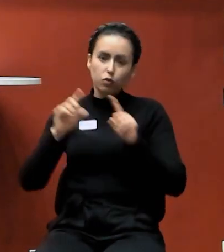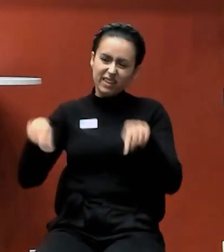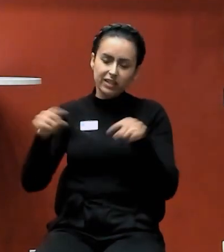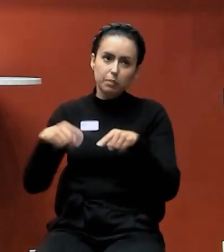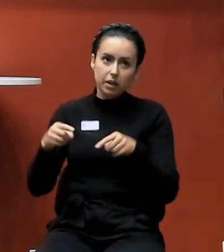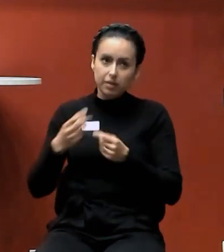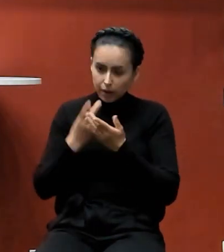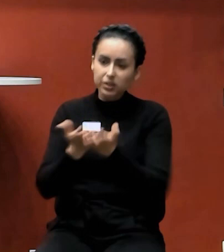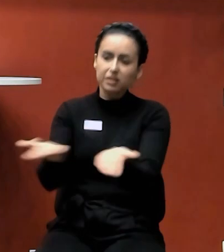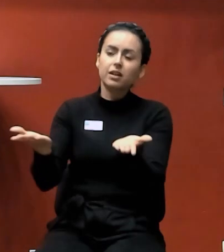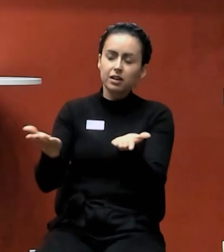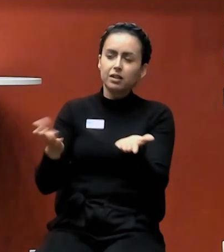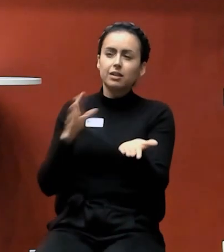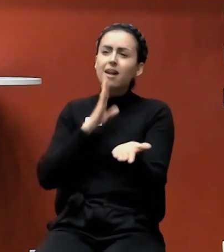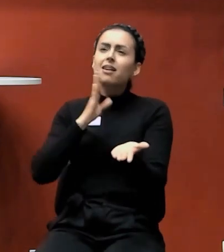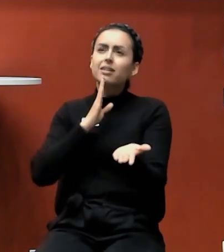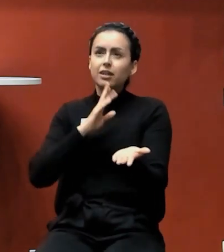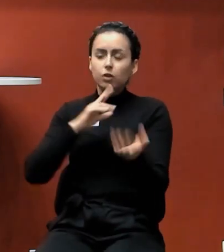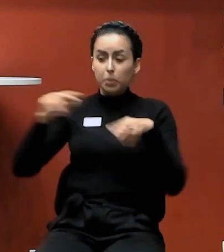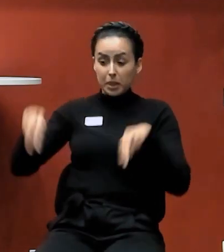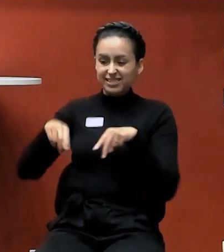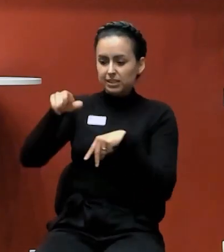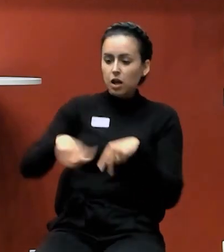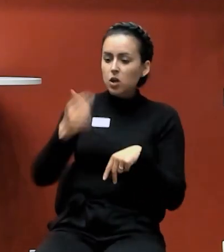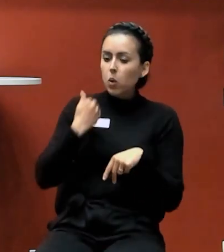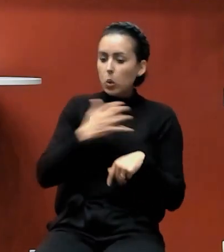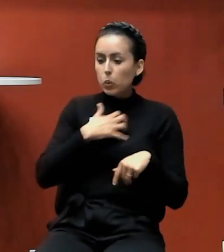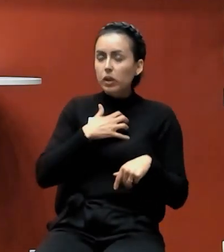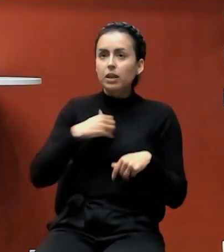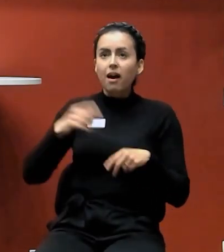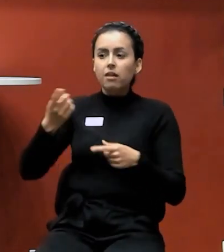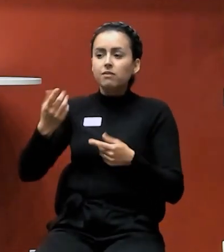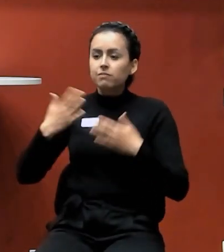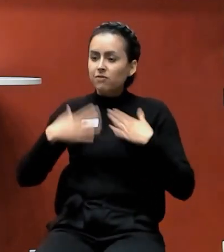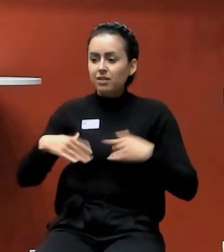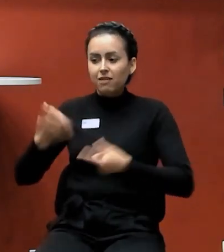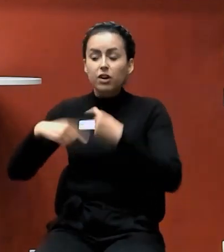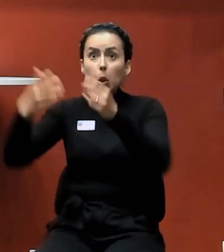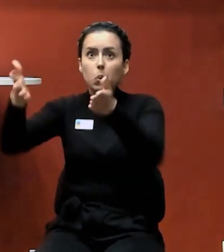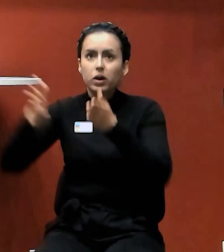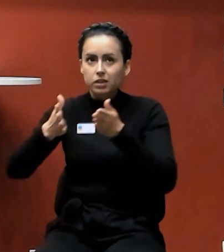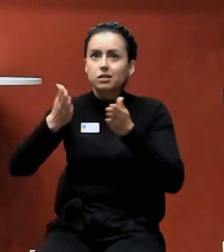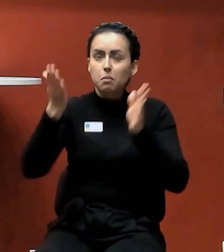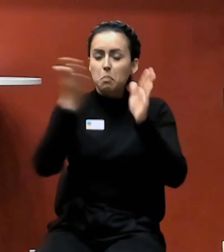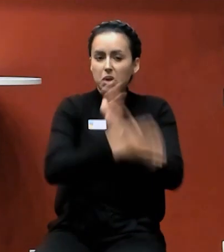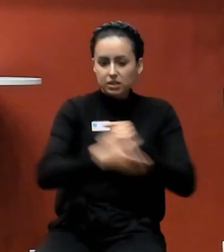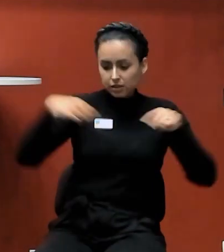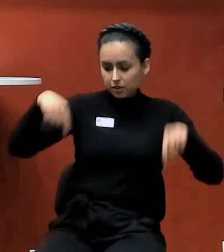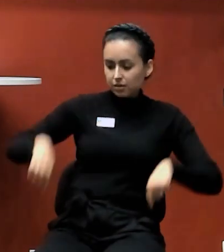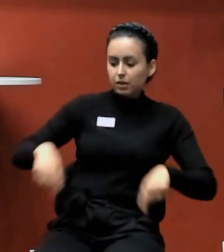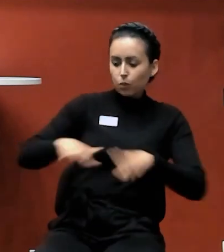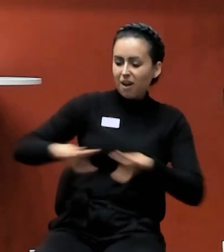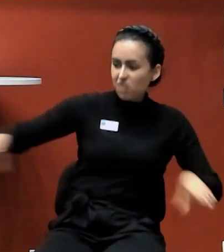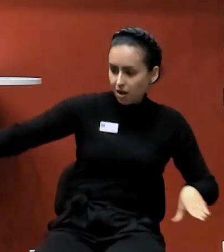a dancer who is trying to get from the changing room to the stage. Yeah. And all sorts of things happen during the show. Mm-hmm.